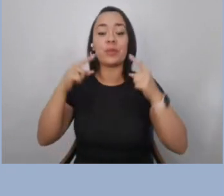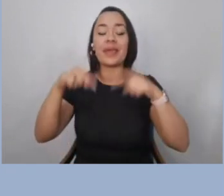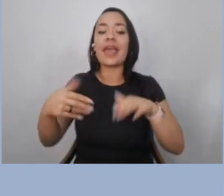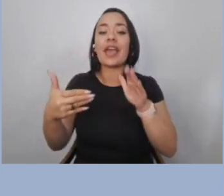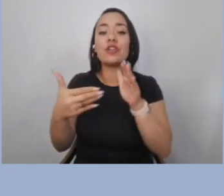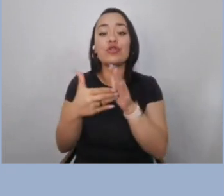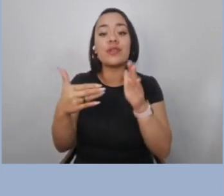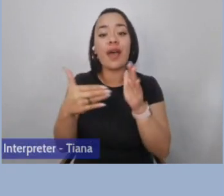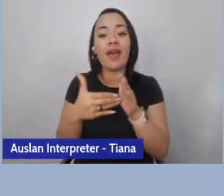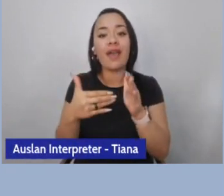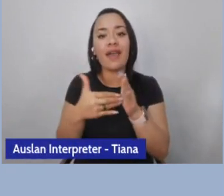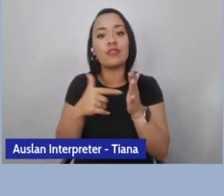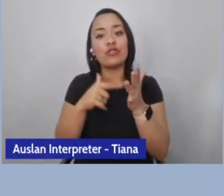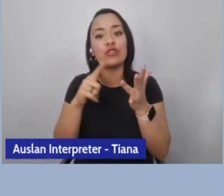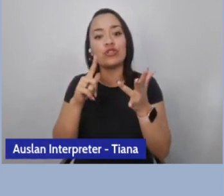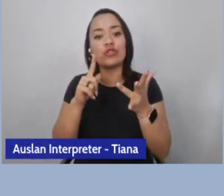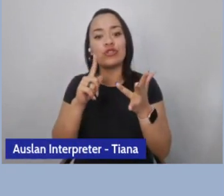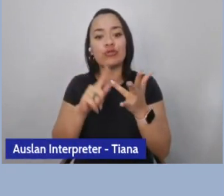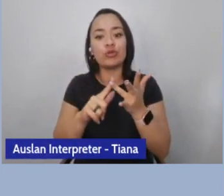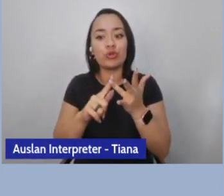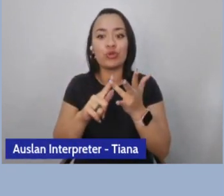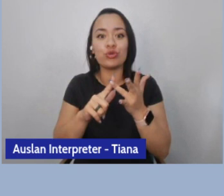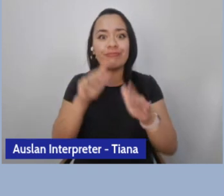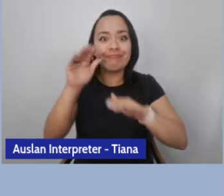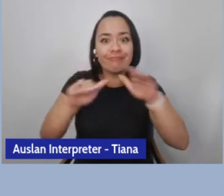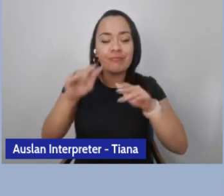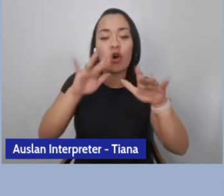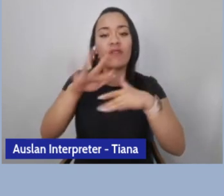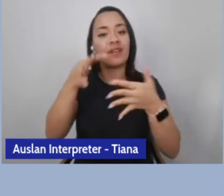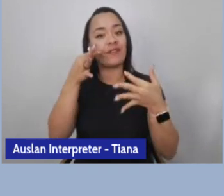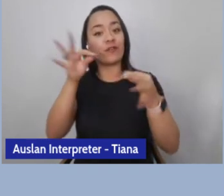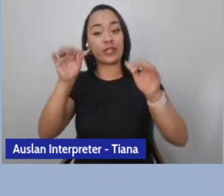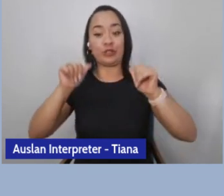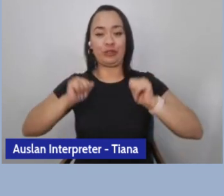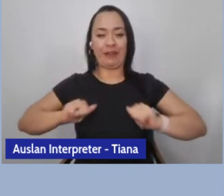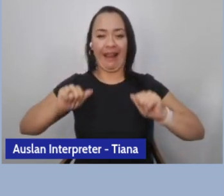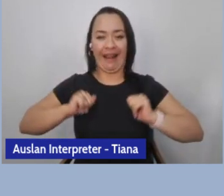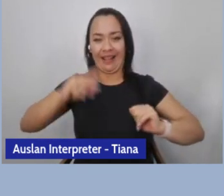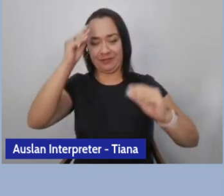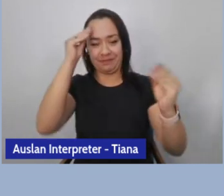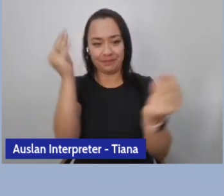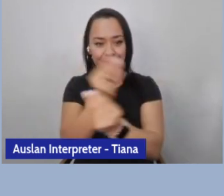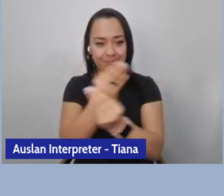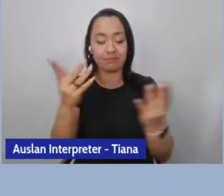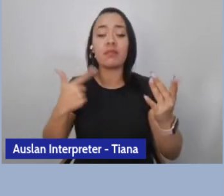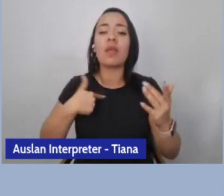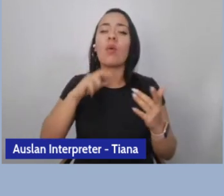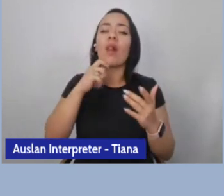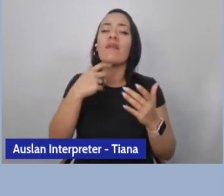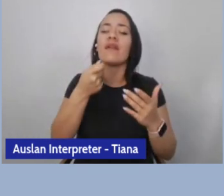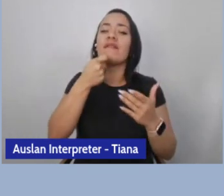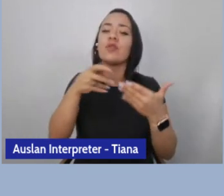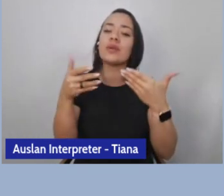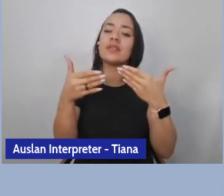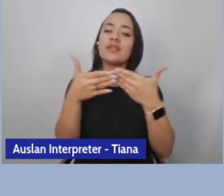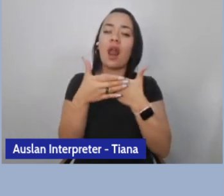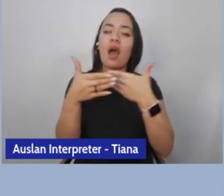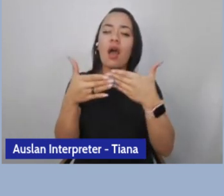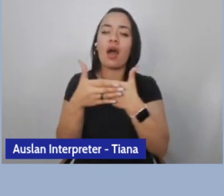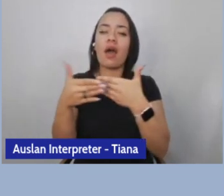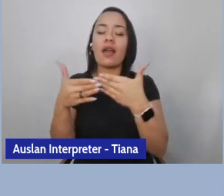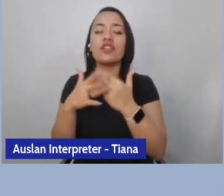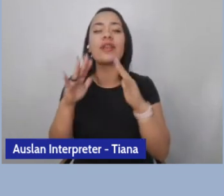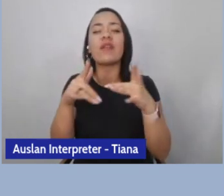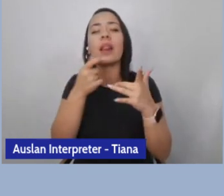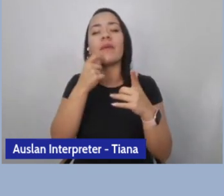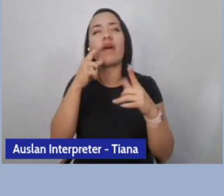opportunity for free training. I'm going to present a few slides just to give you a flavor of the work and what's